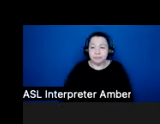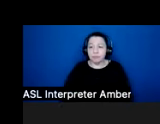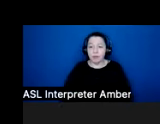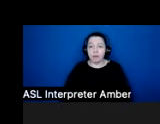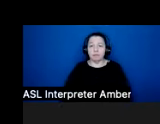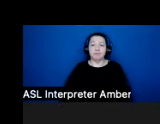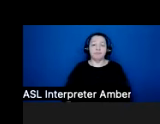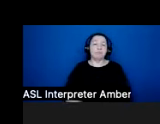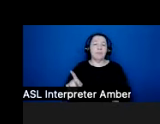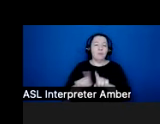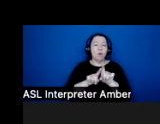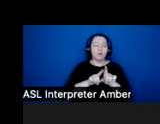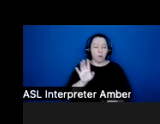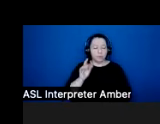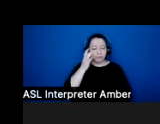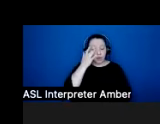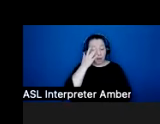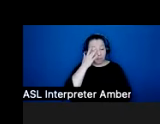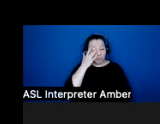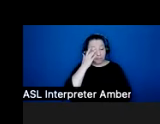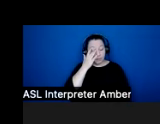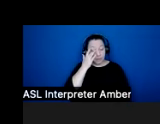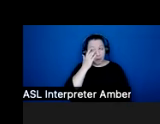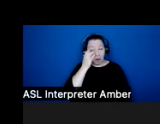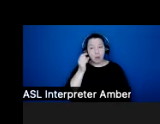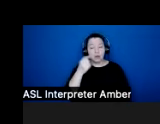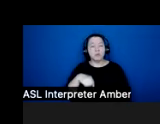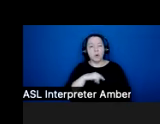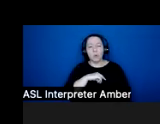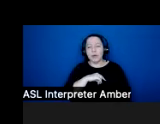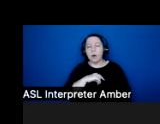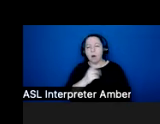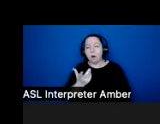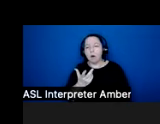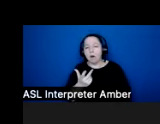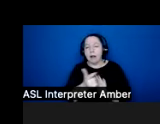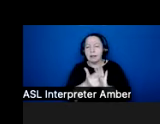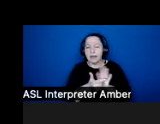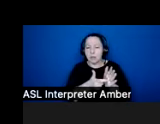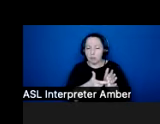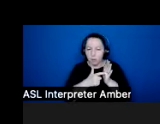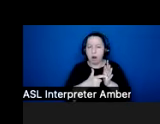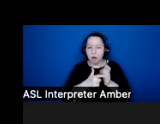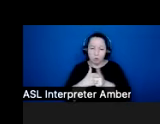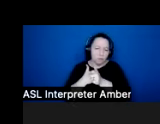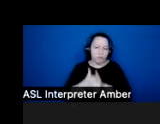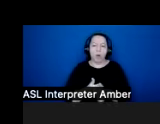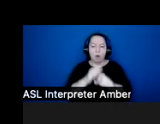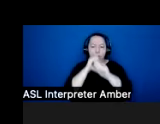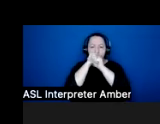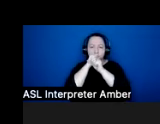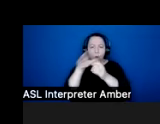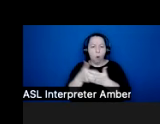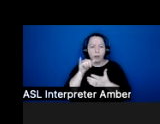And the other thing is, okay, so we're bound by confidentiality to keep all this stuff